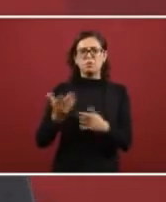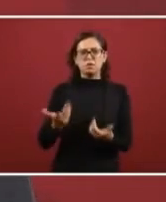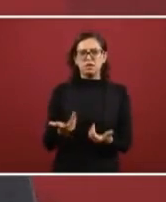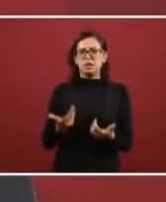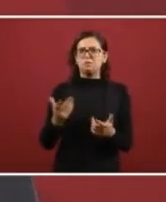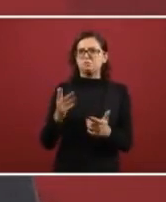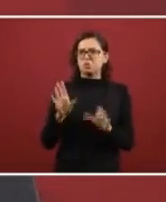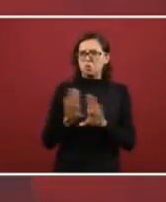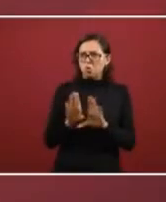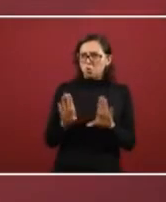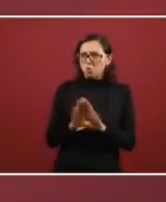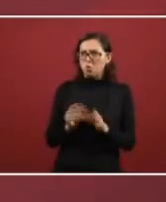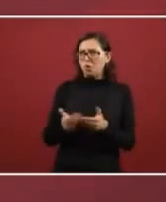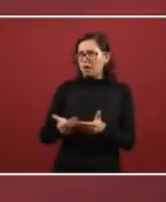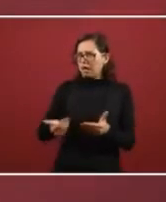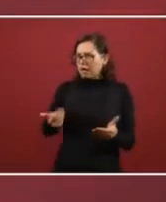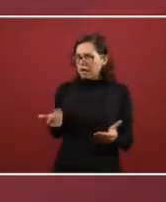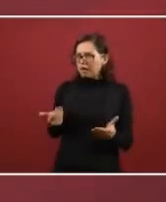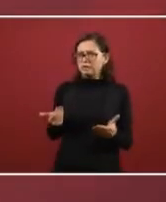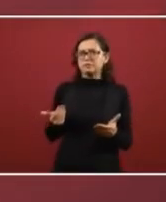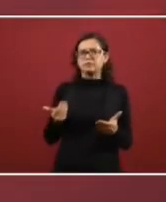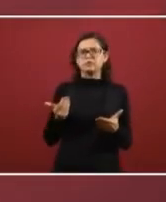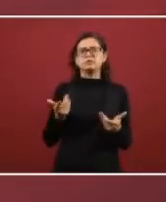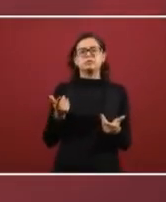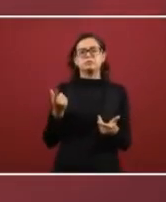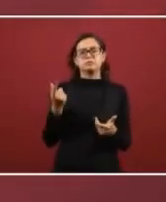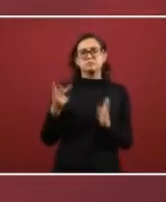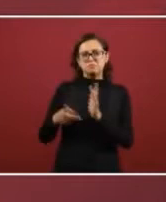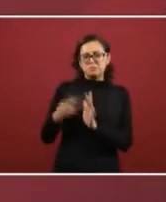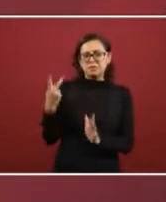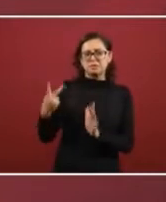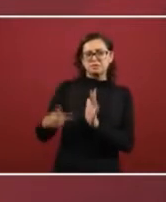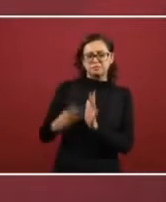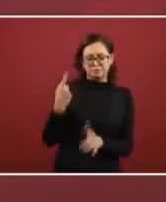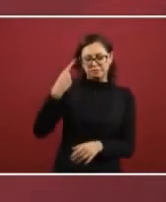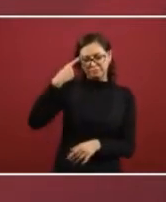preventiva, in a preventative way, ejercitar lo que